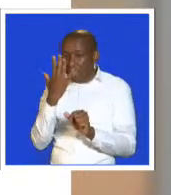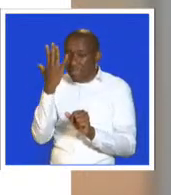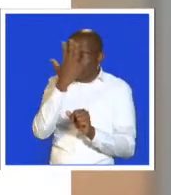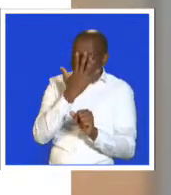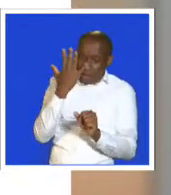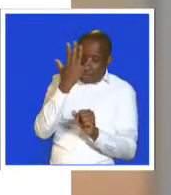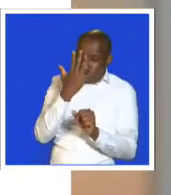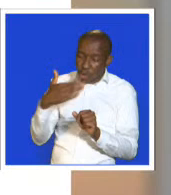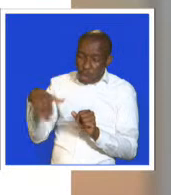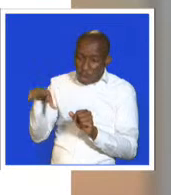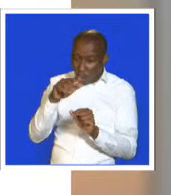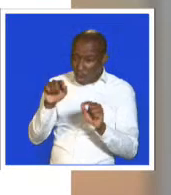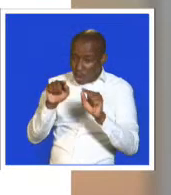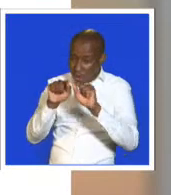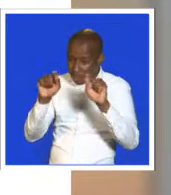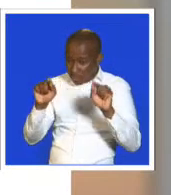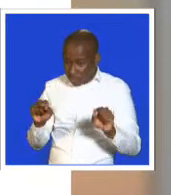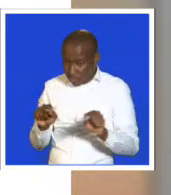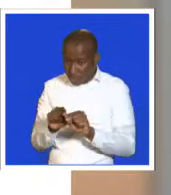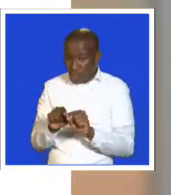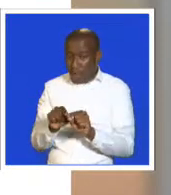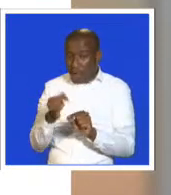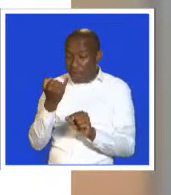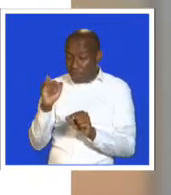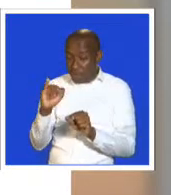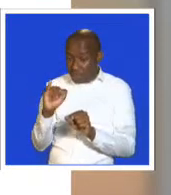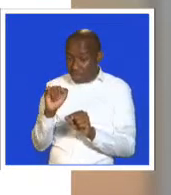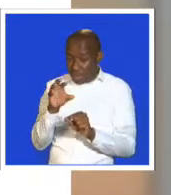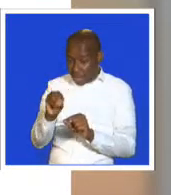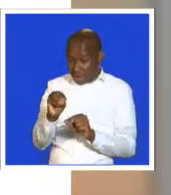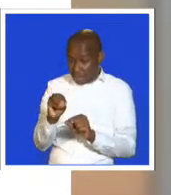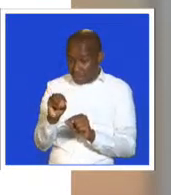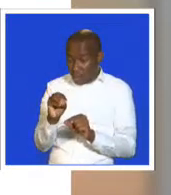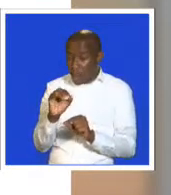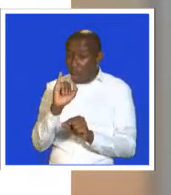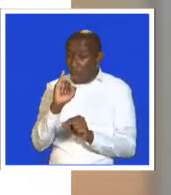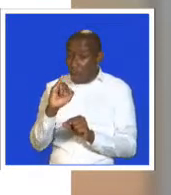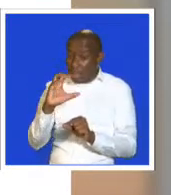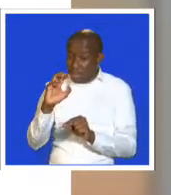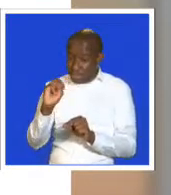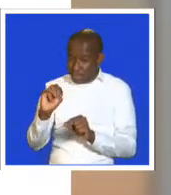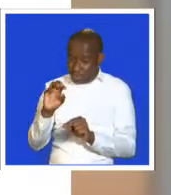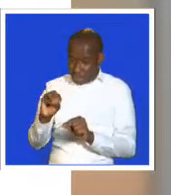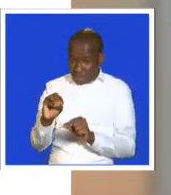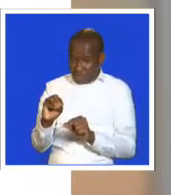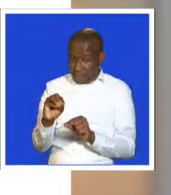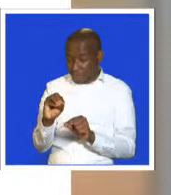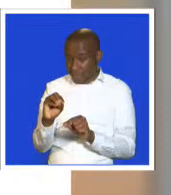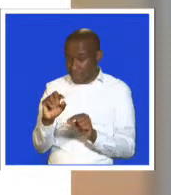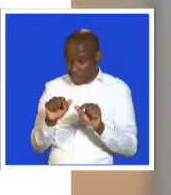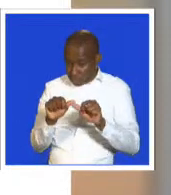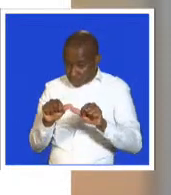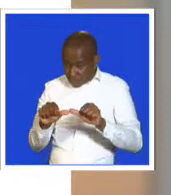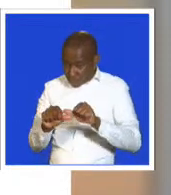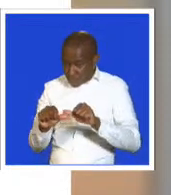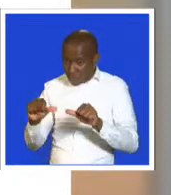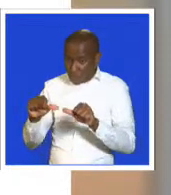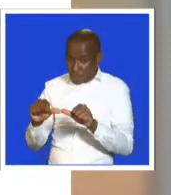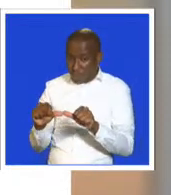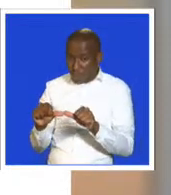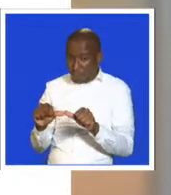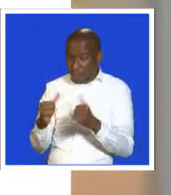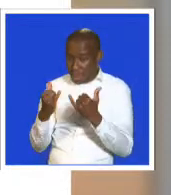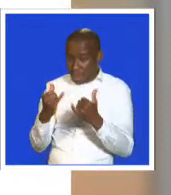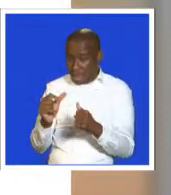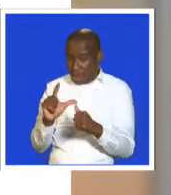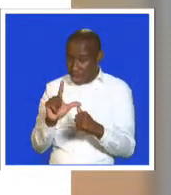all squares. The first one we have here has squares of 1 centimeter in dimension. That is the length,